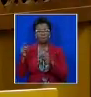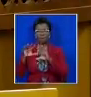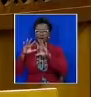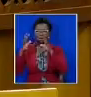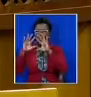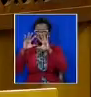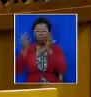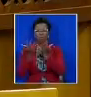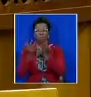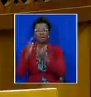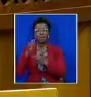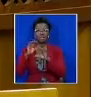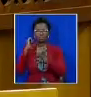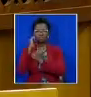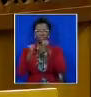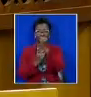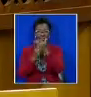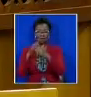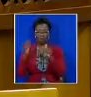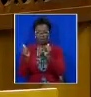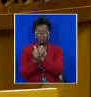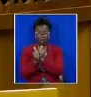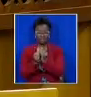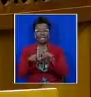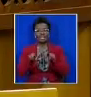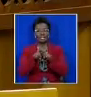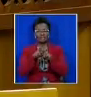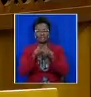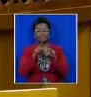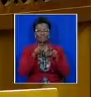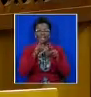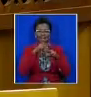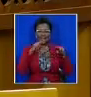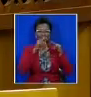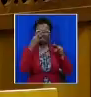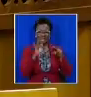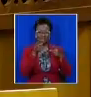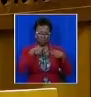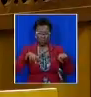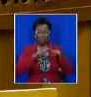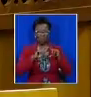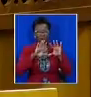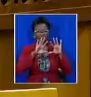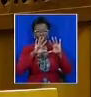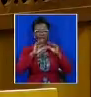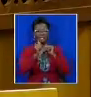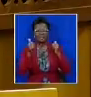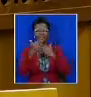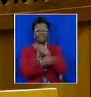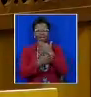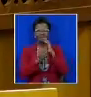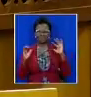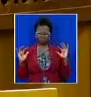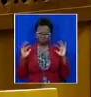Local and Regional Governments, an initiative to bring together the entire local government family globally,